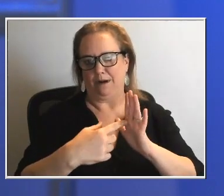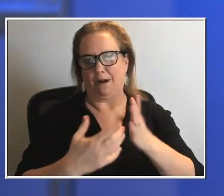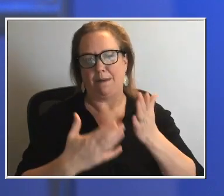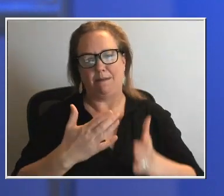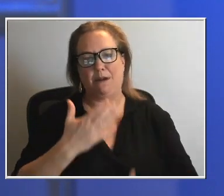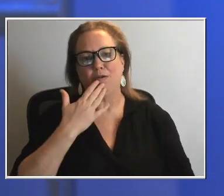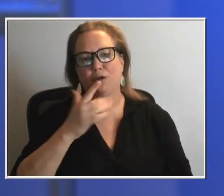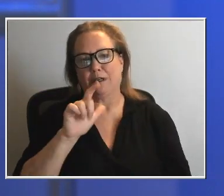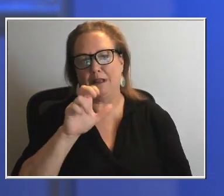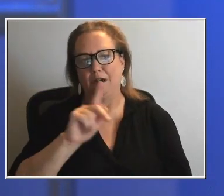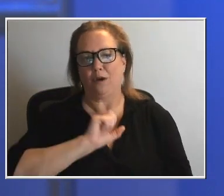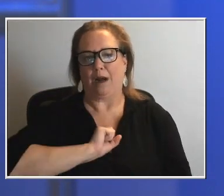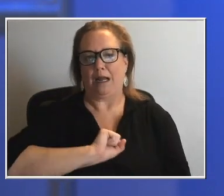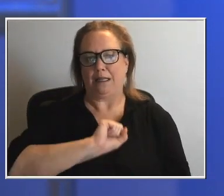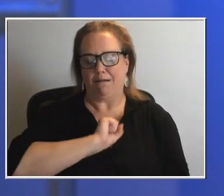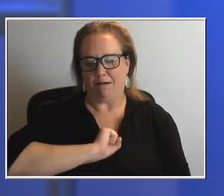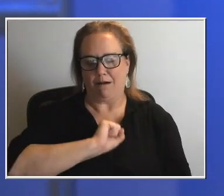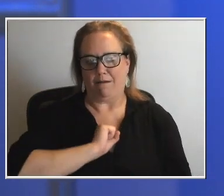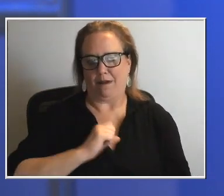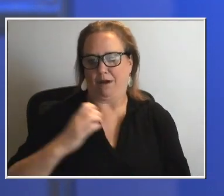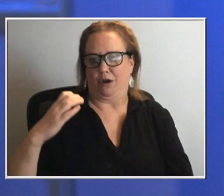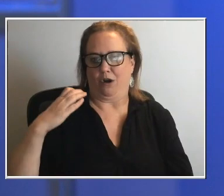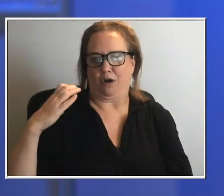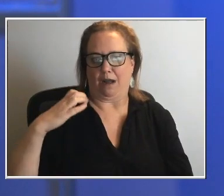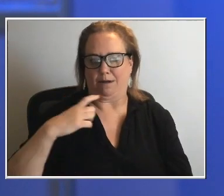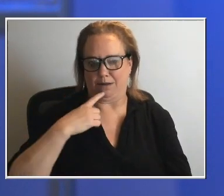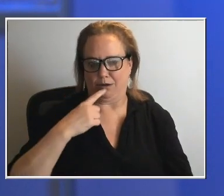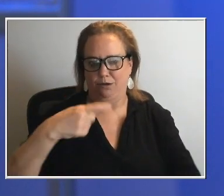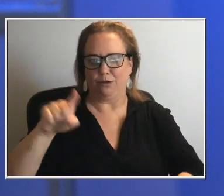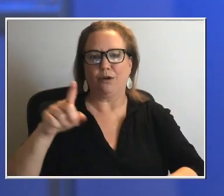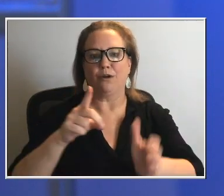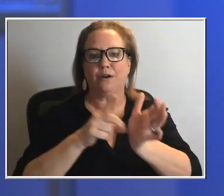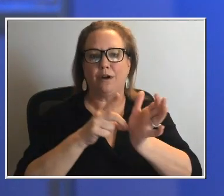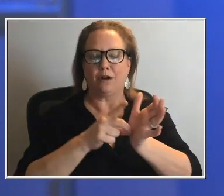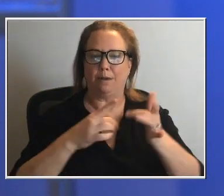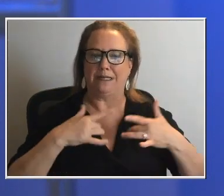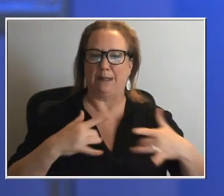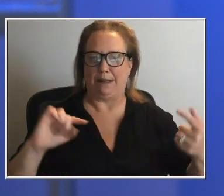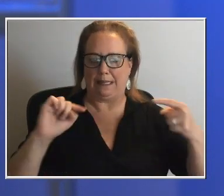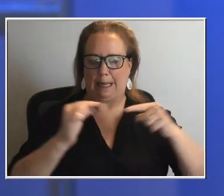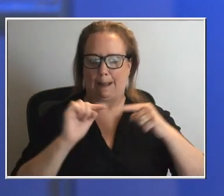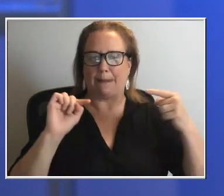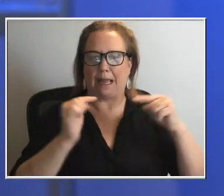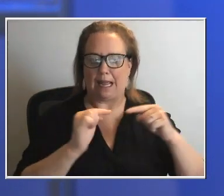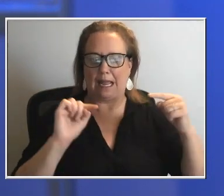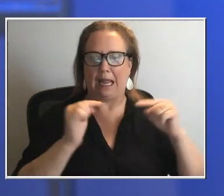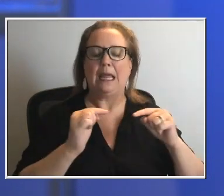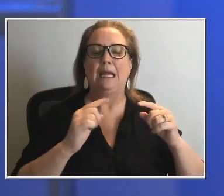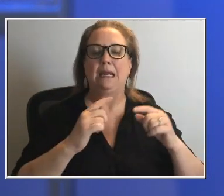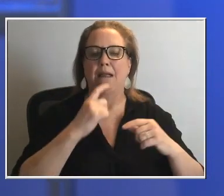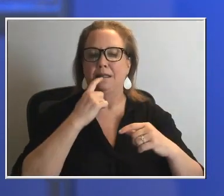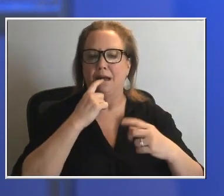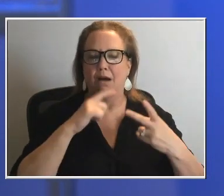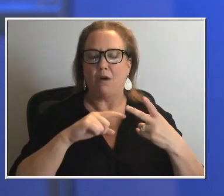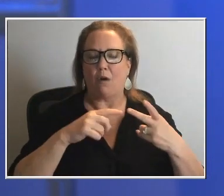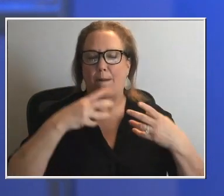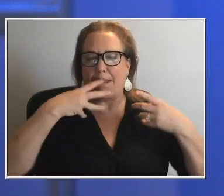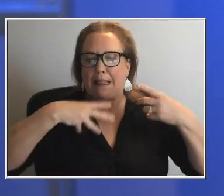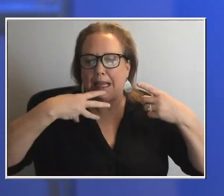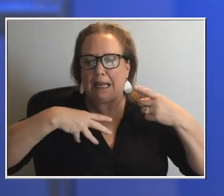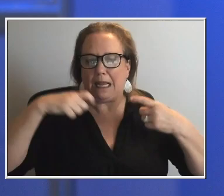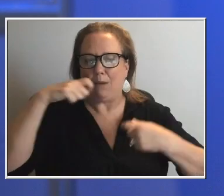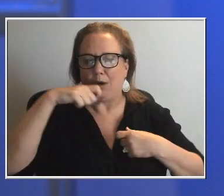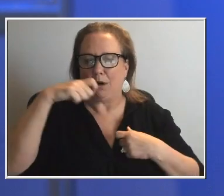had the cough that your captain told you to get checked out. But usually pain on the tongue or bleeding on the tongue when you brush your teeth